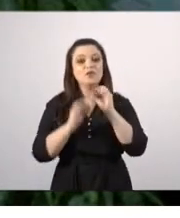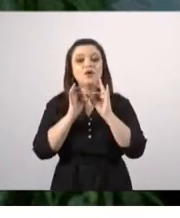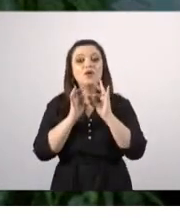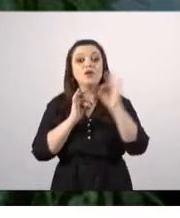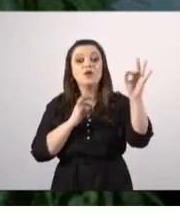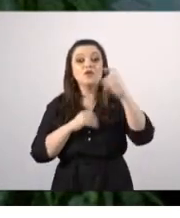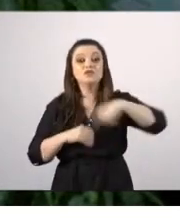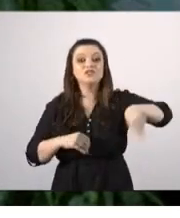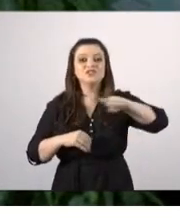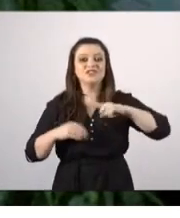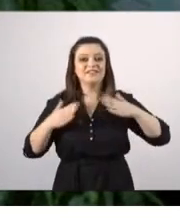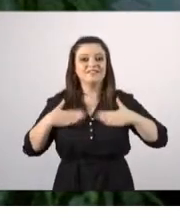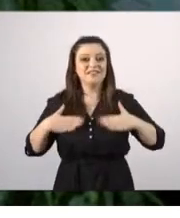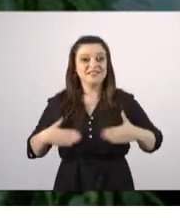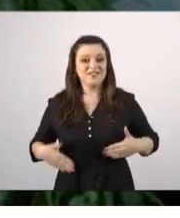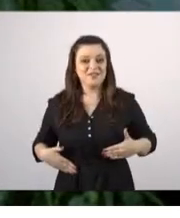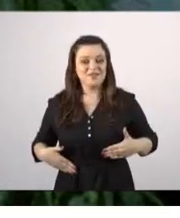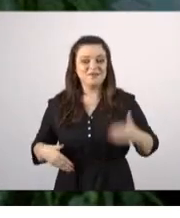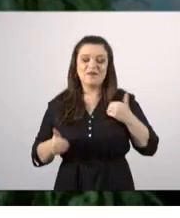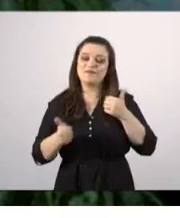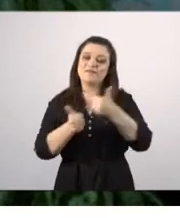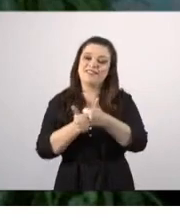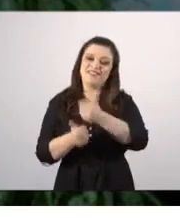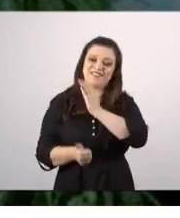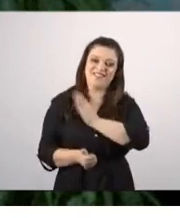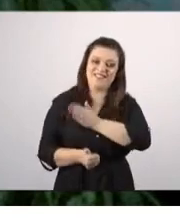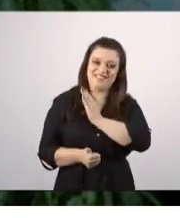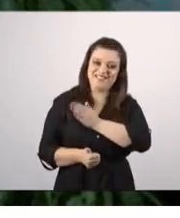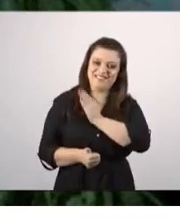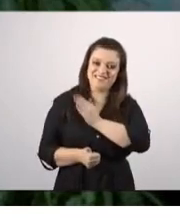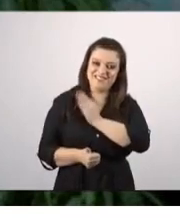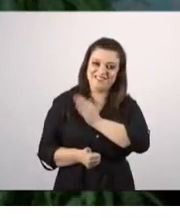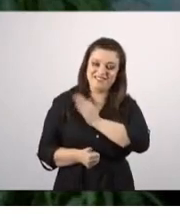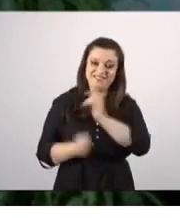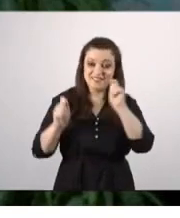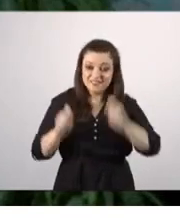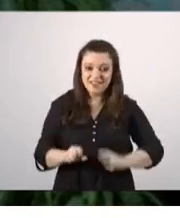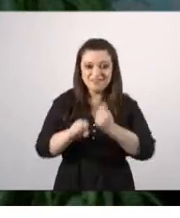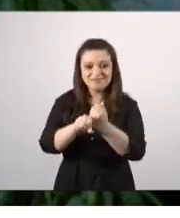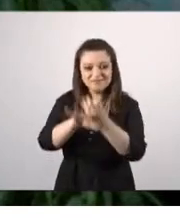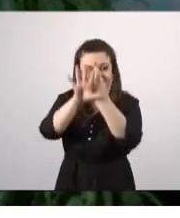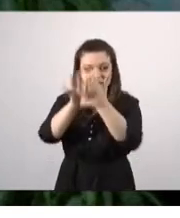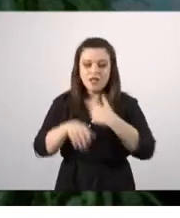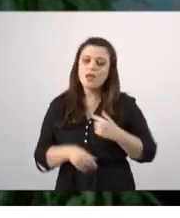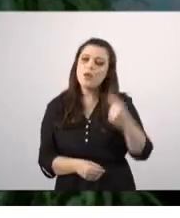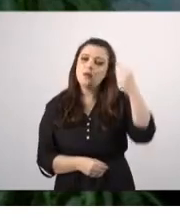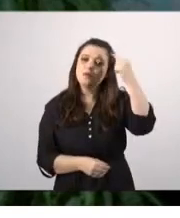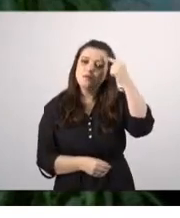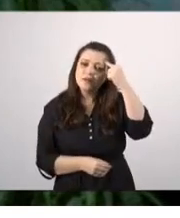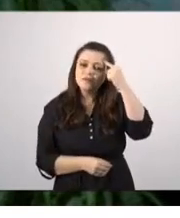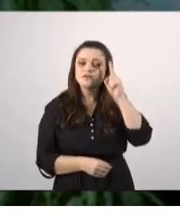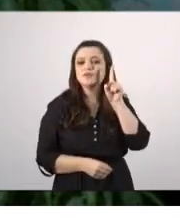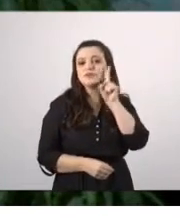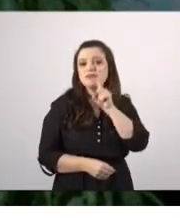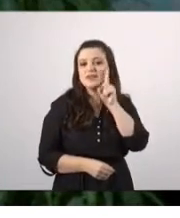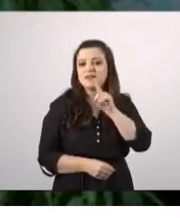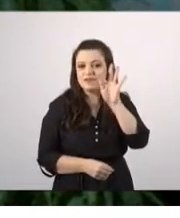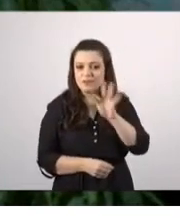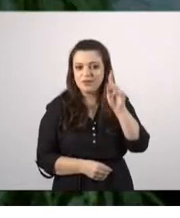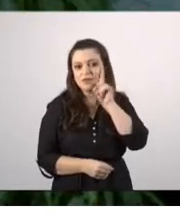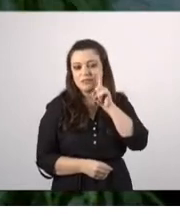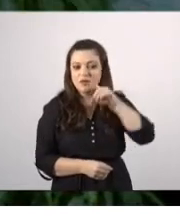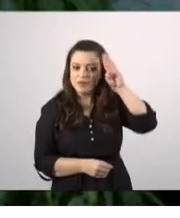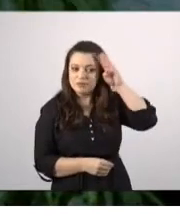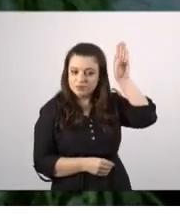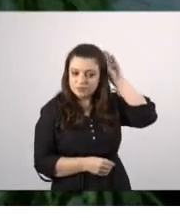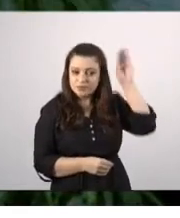fisicamente e tão perto no coração. When I think of the American Academy, I think of Rector Grimsky, a